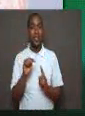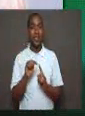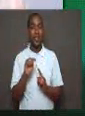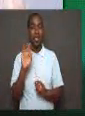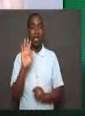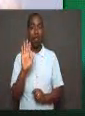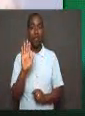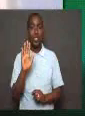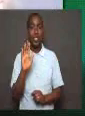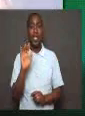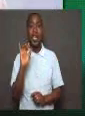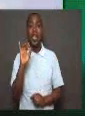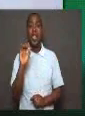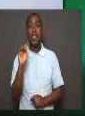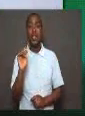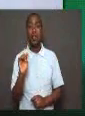of blood.